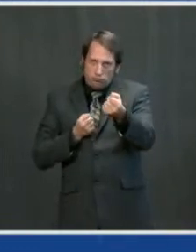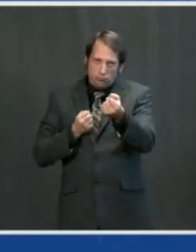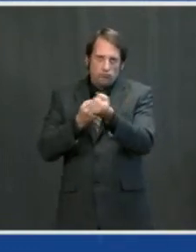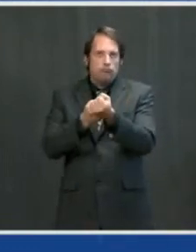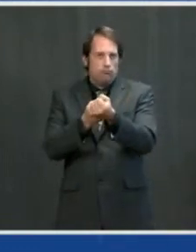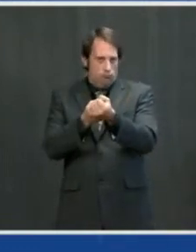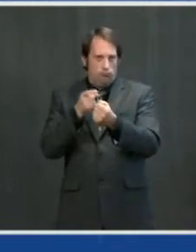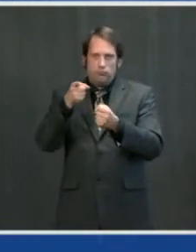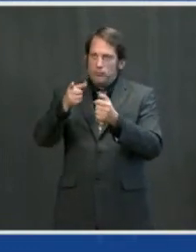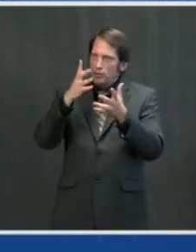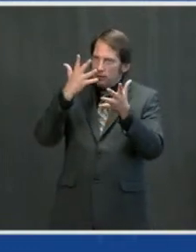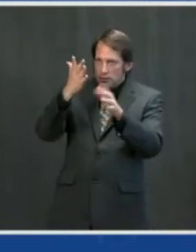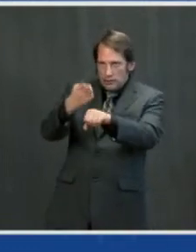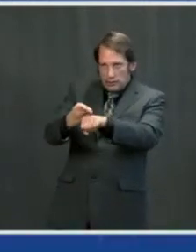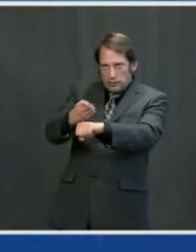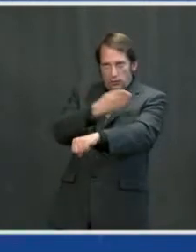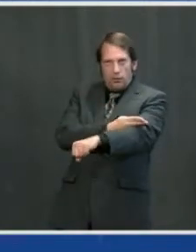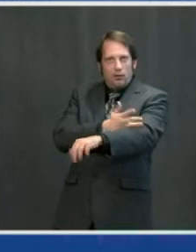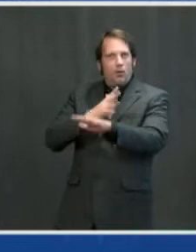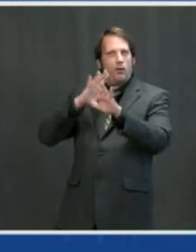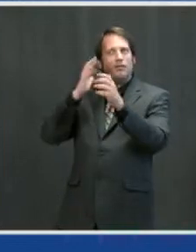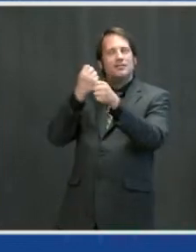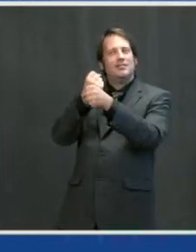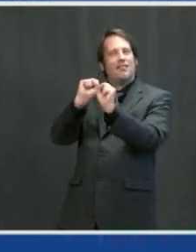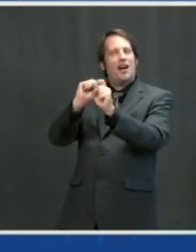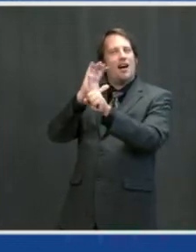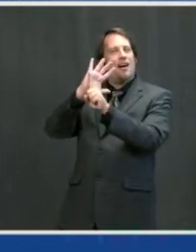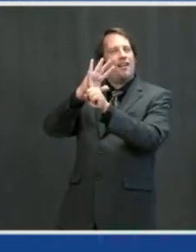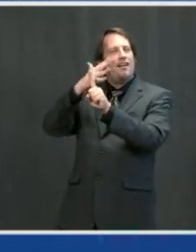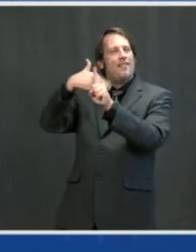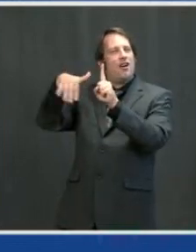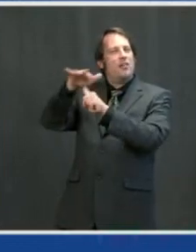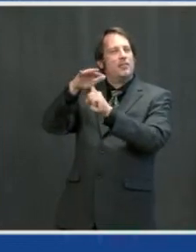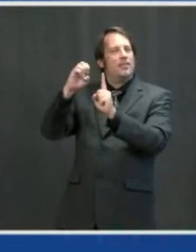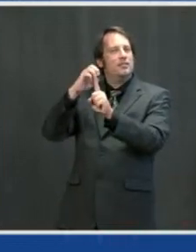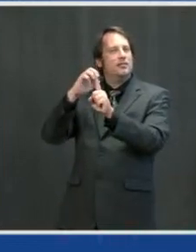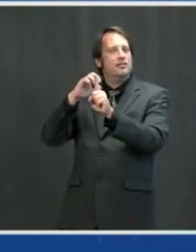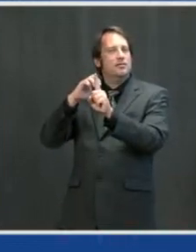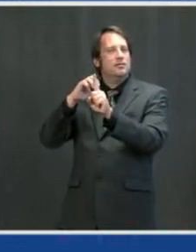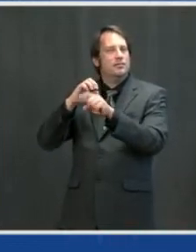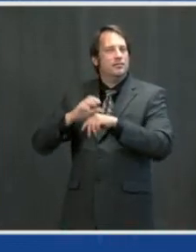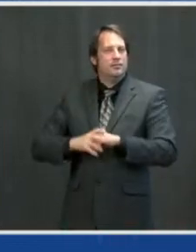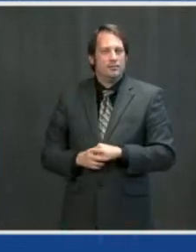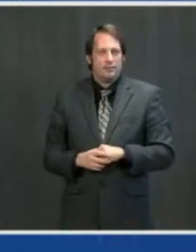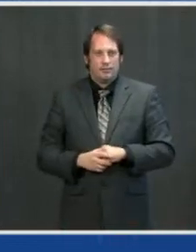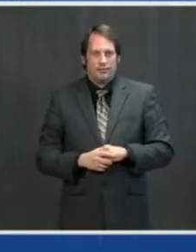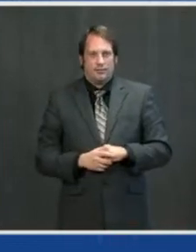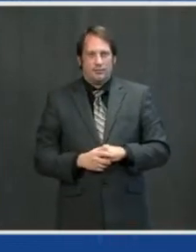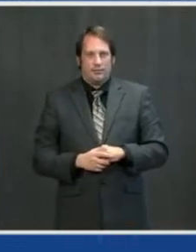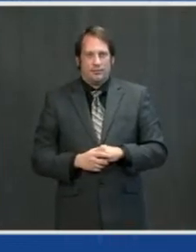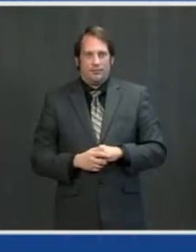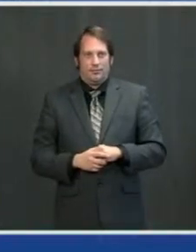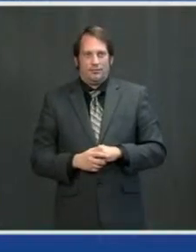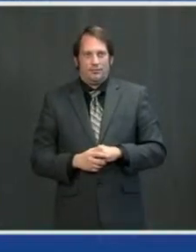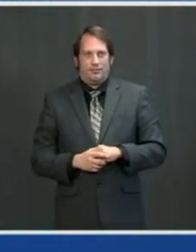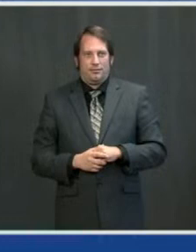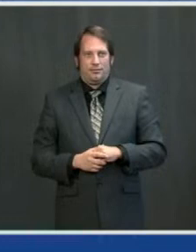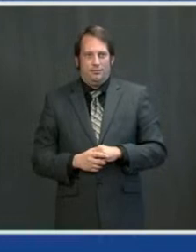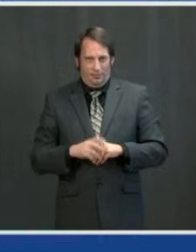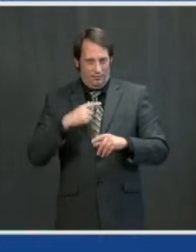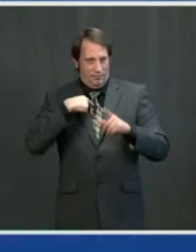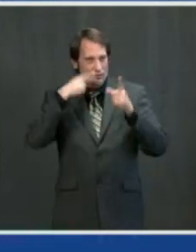climate change and have agreed to launch the Japan-US Climate Partnership, which